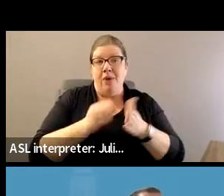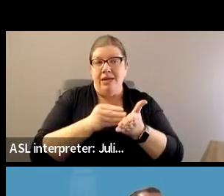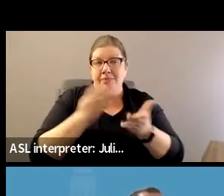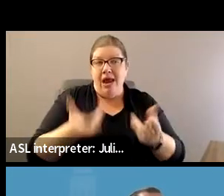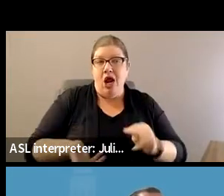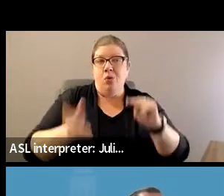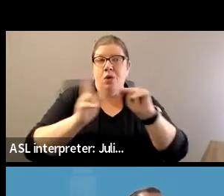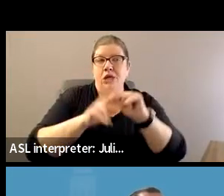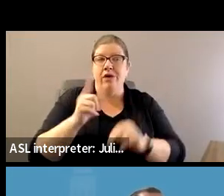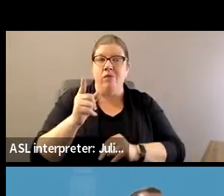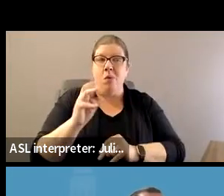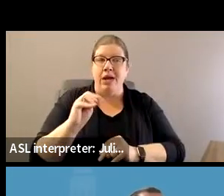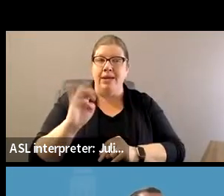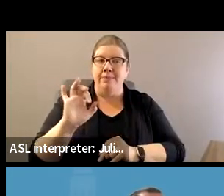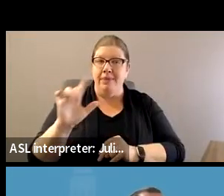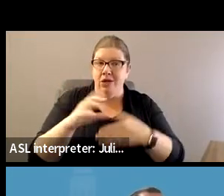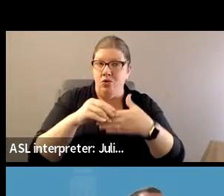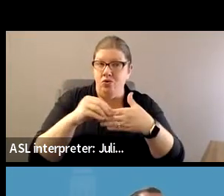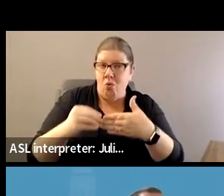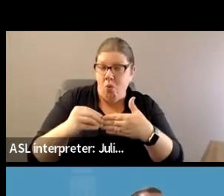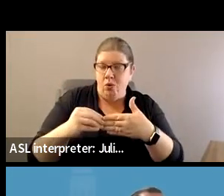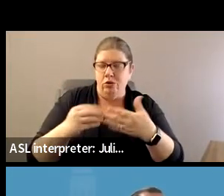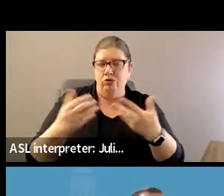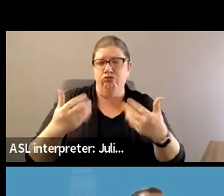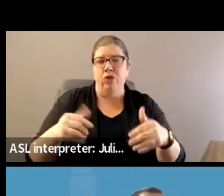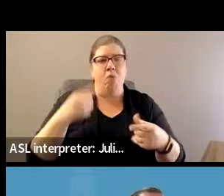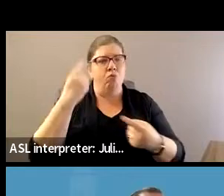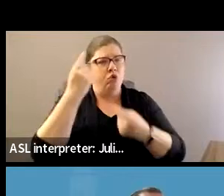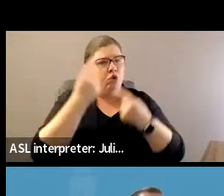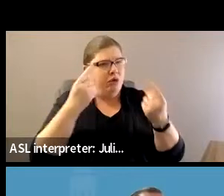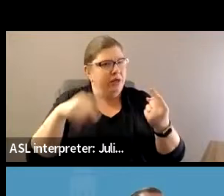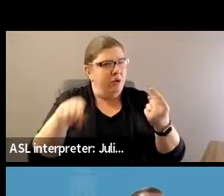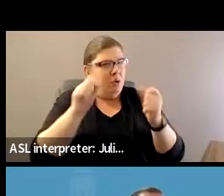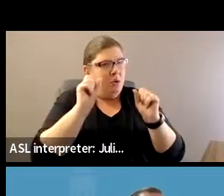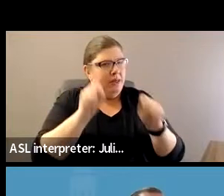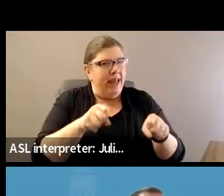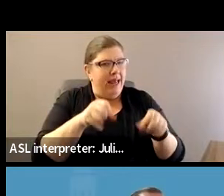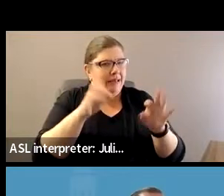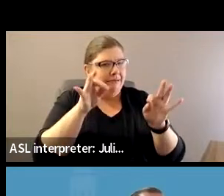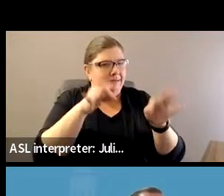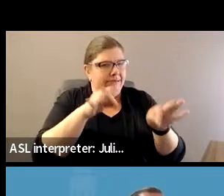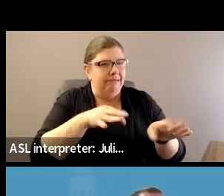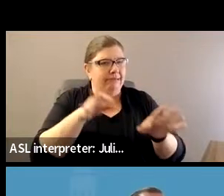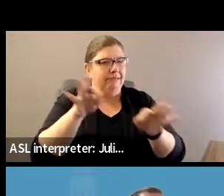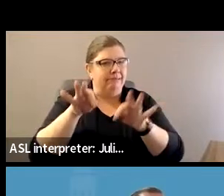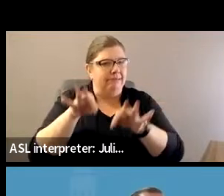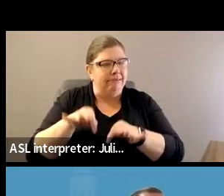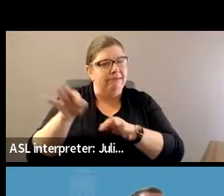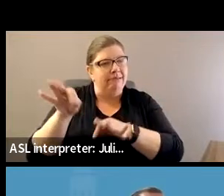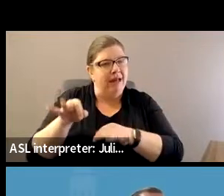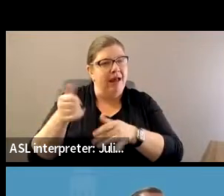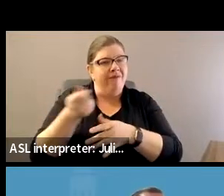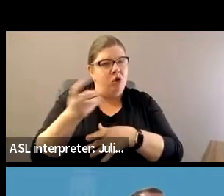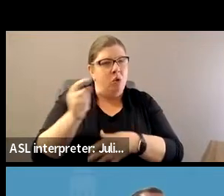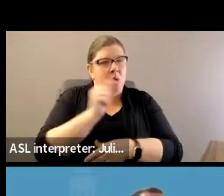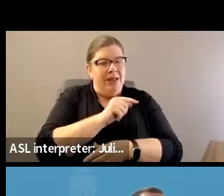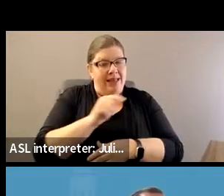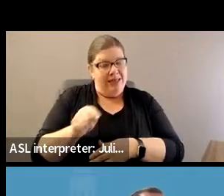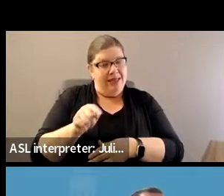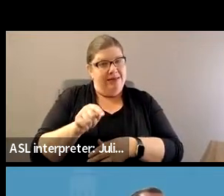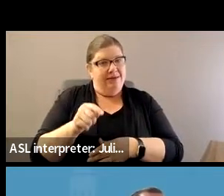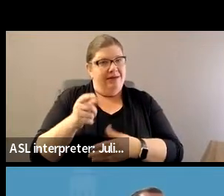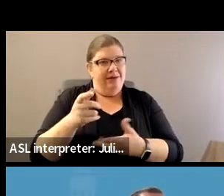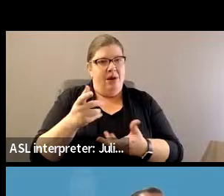$1 million. So I'm wondering if you can just maybe highlight a couple of things that you had to make